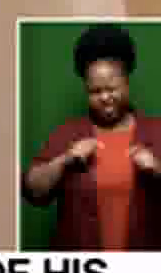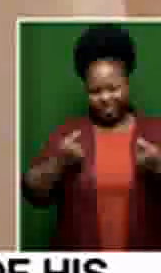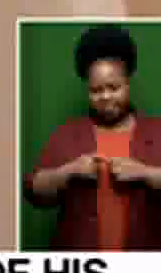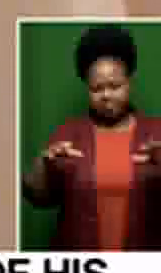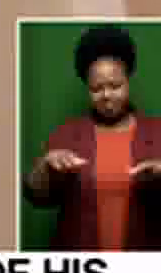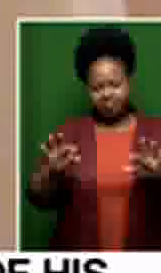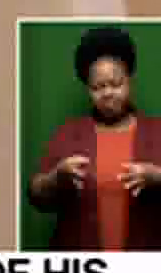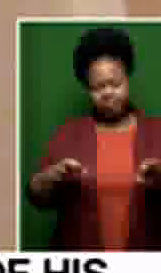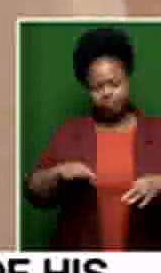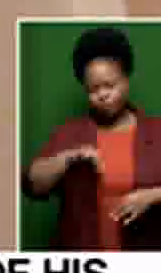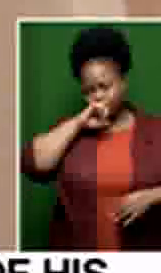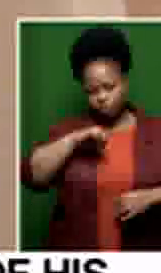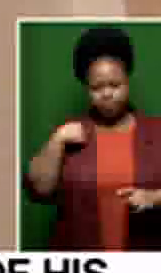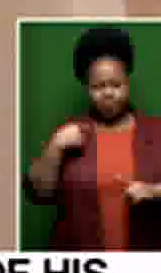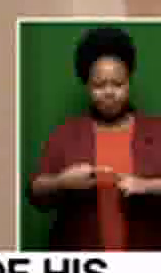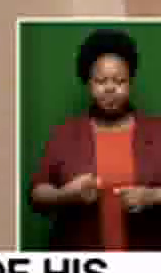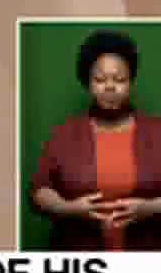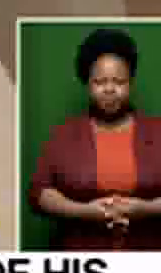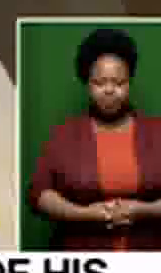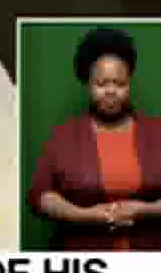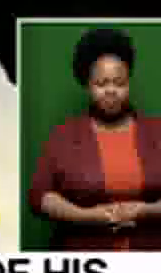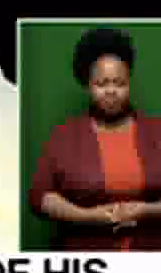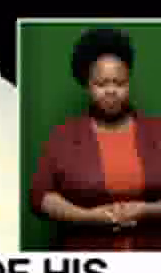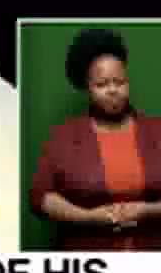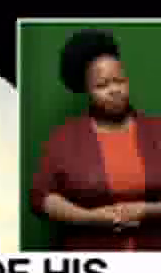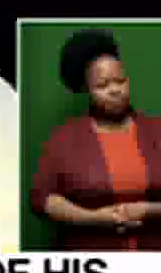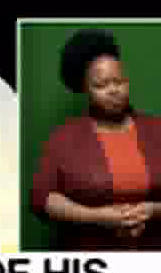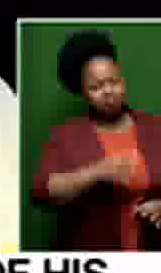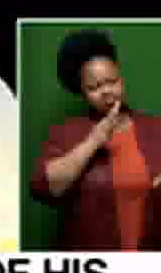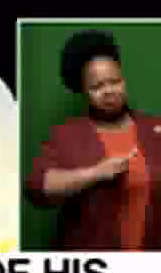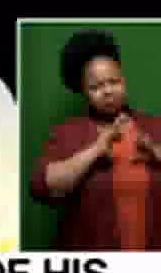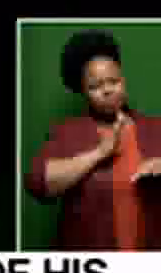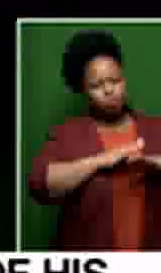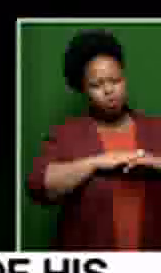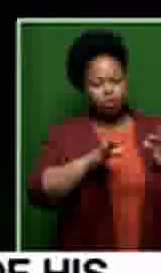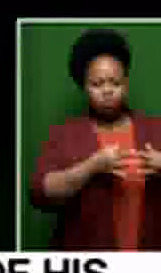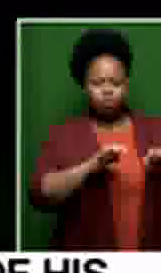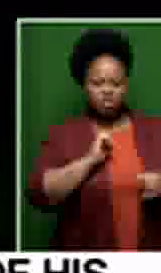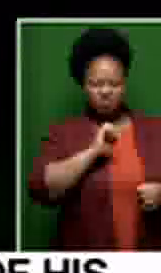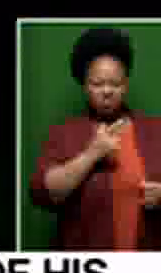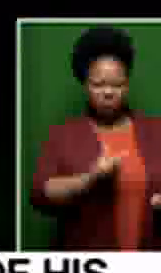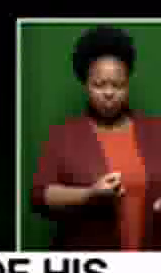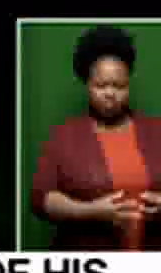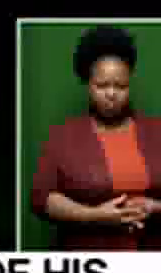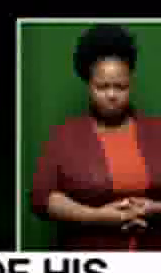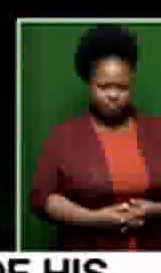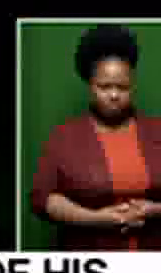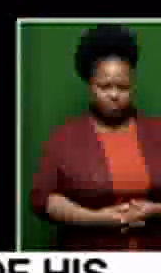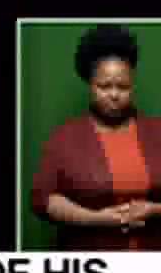So it's always been there. Yeah. Now, tell us more about the music that you create.